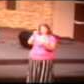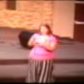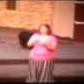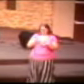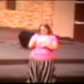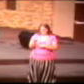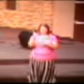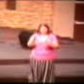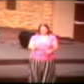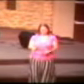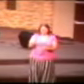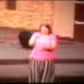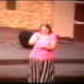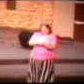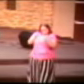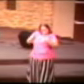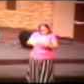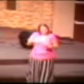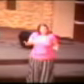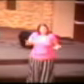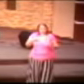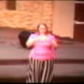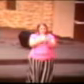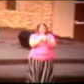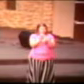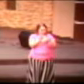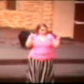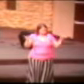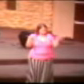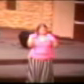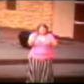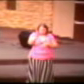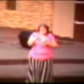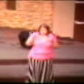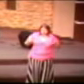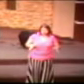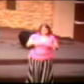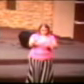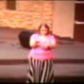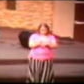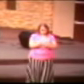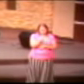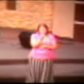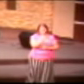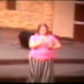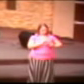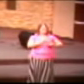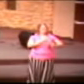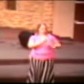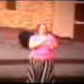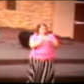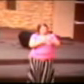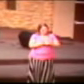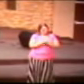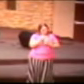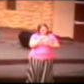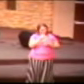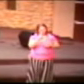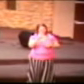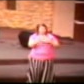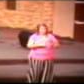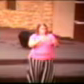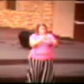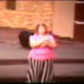And that someone is a crucified Messiah that took 12 disciples and changed the face of the world forever.